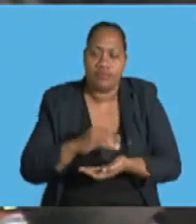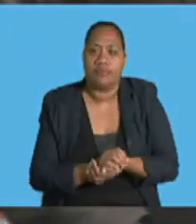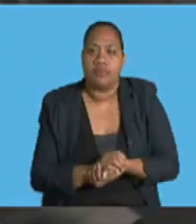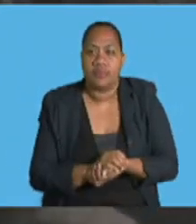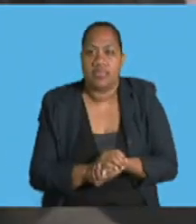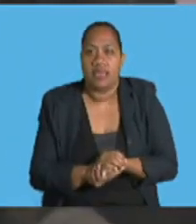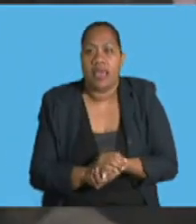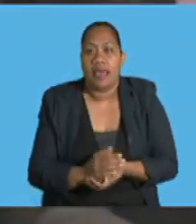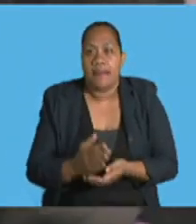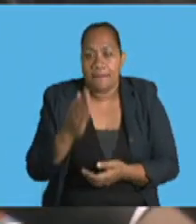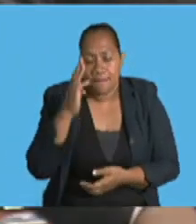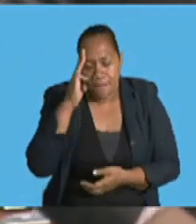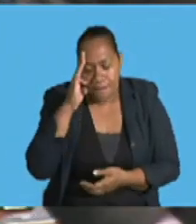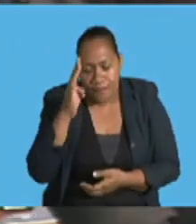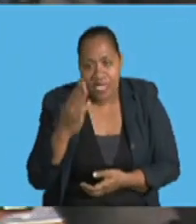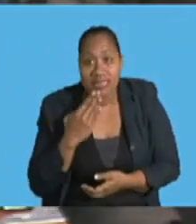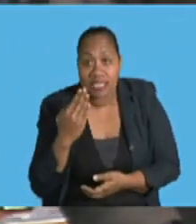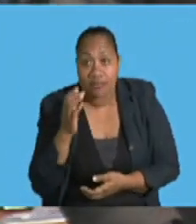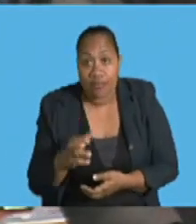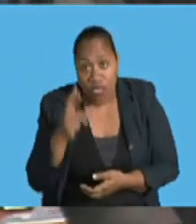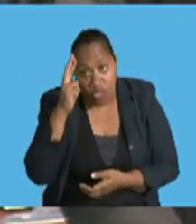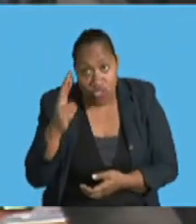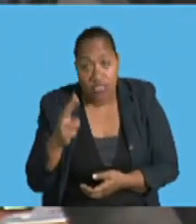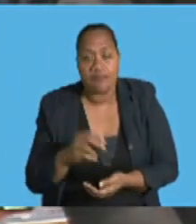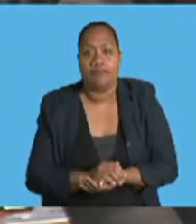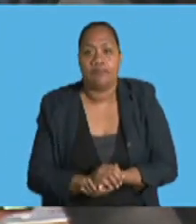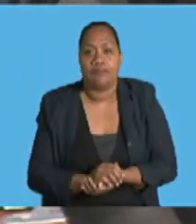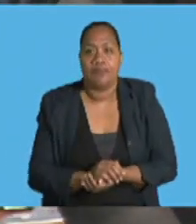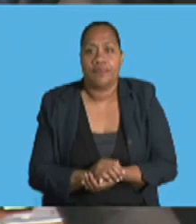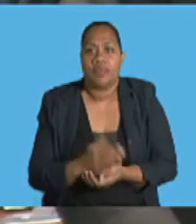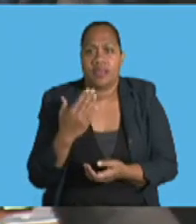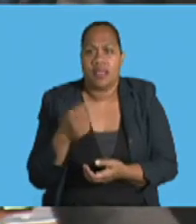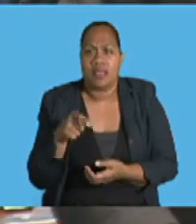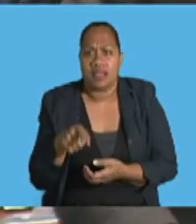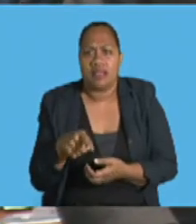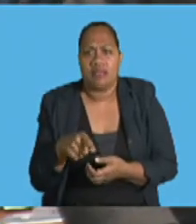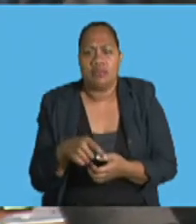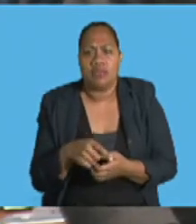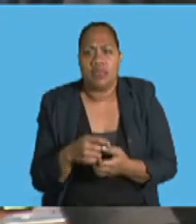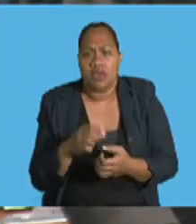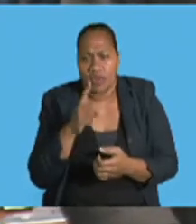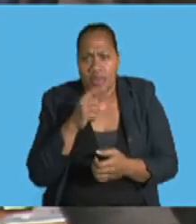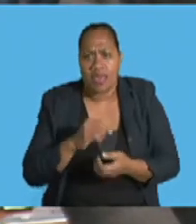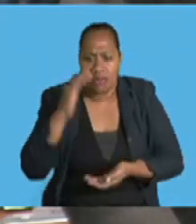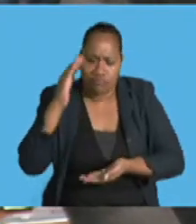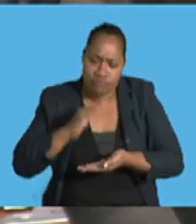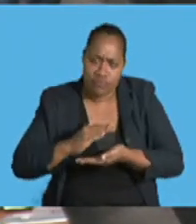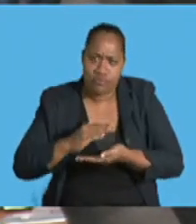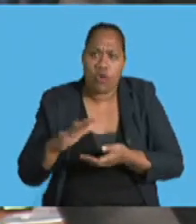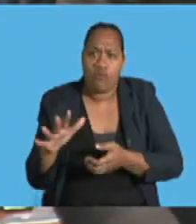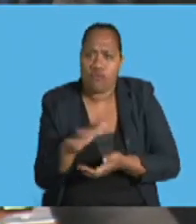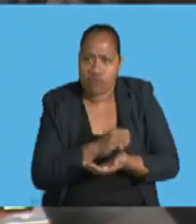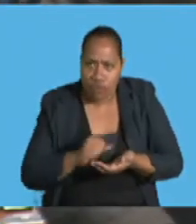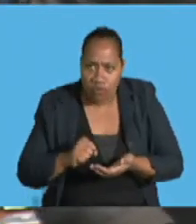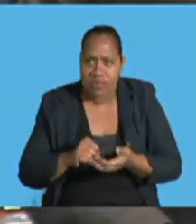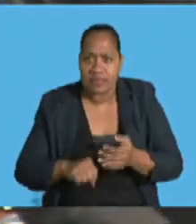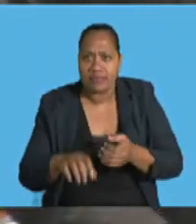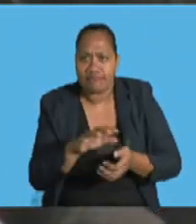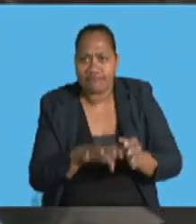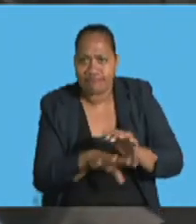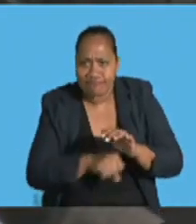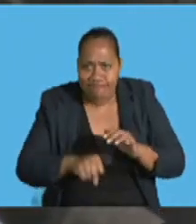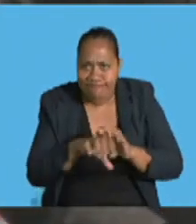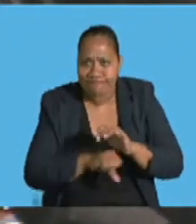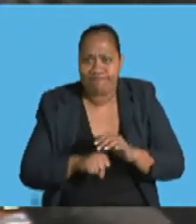sir, having boots on the ground may result in the reduction of robberies and theft in the short term. But we have to find